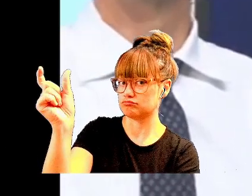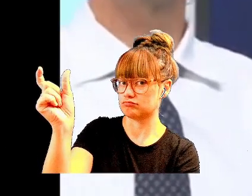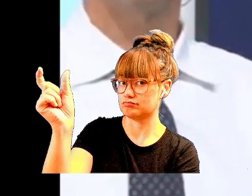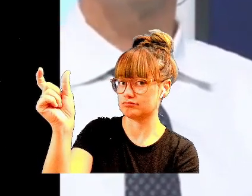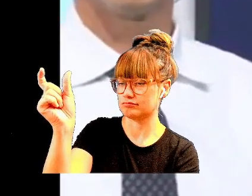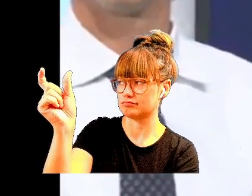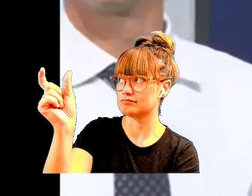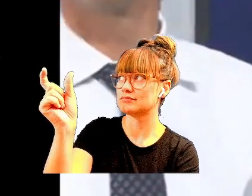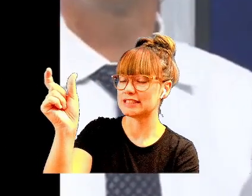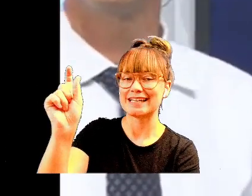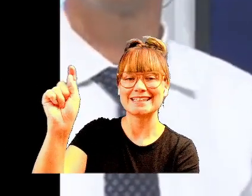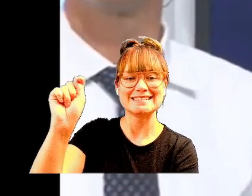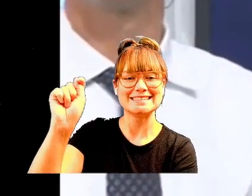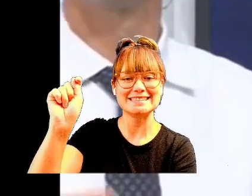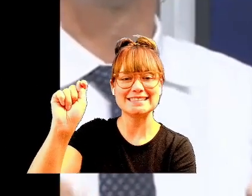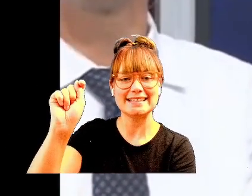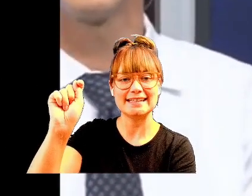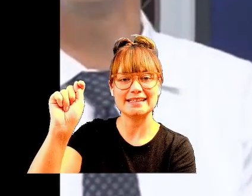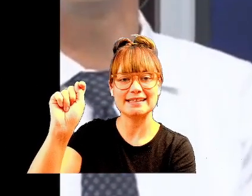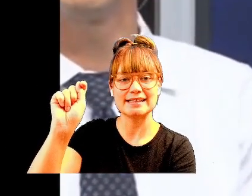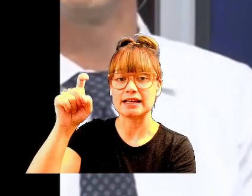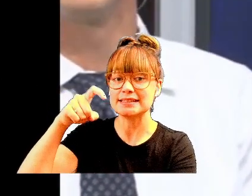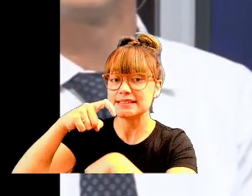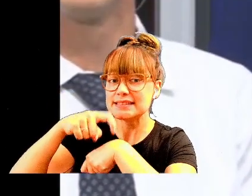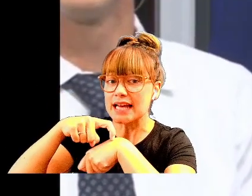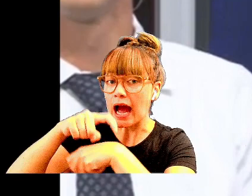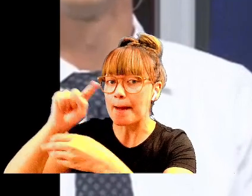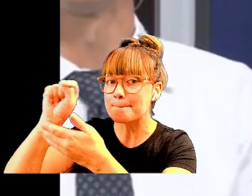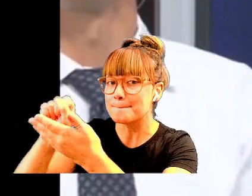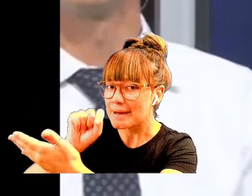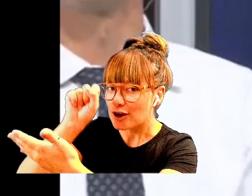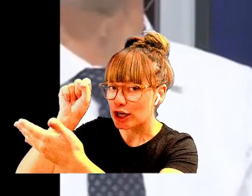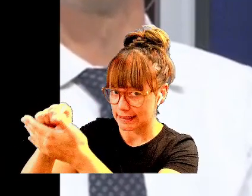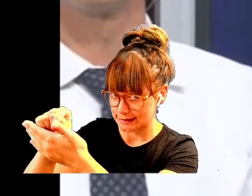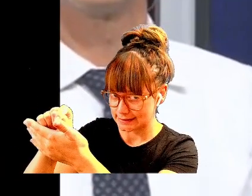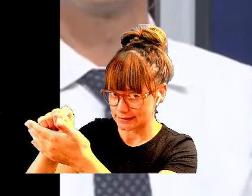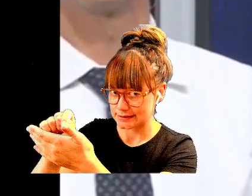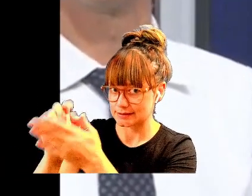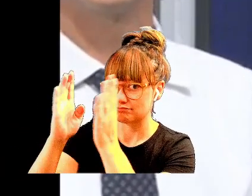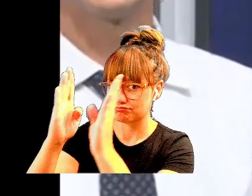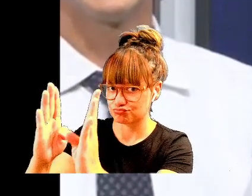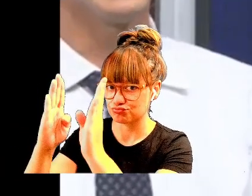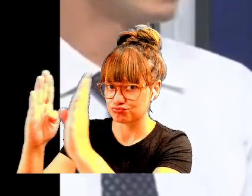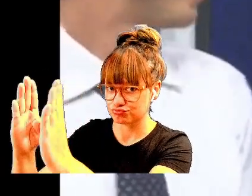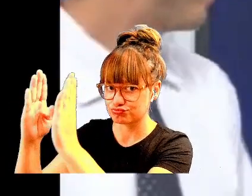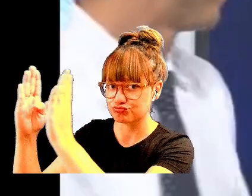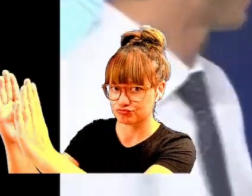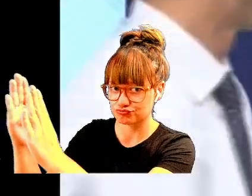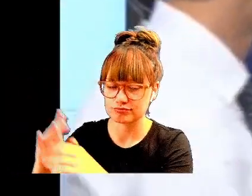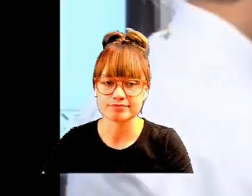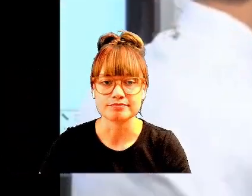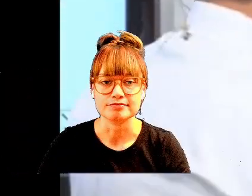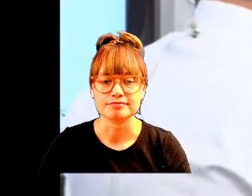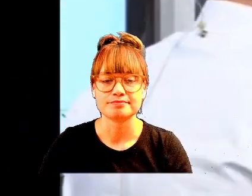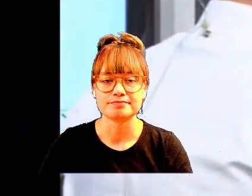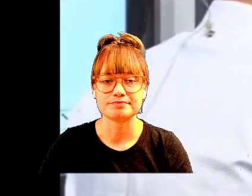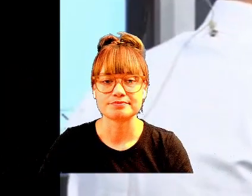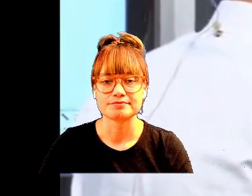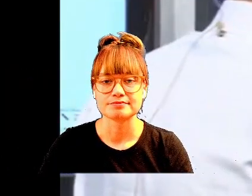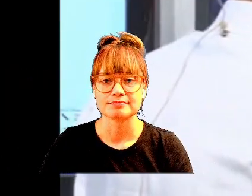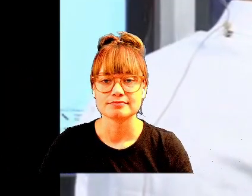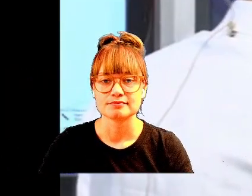raised to the t power, and t is the number of time periods that this substance has decayed. So